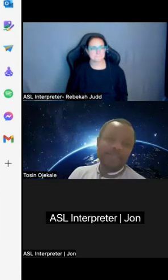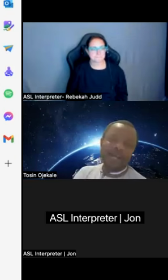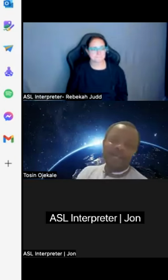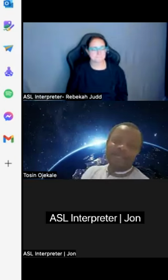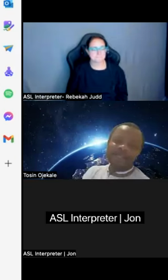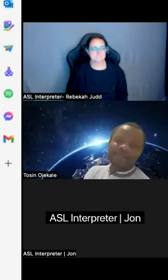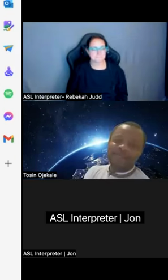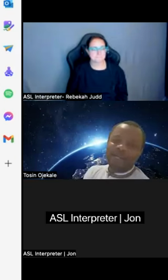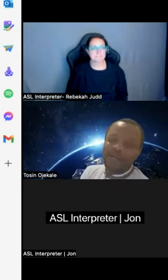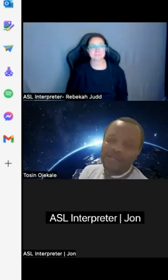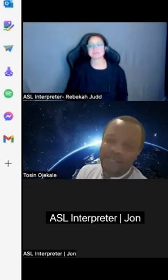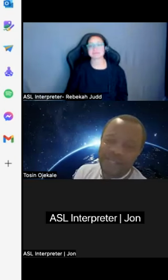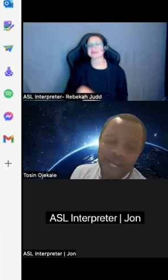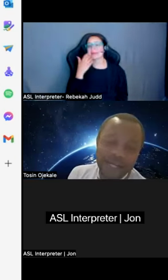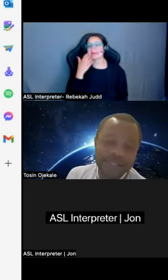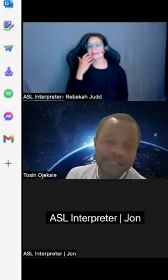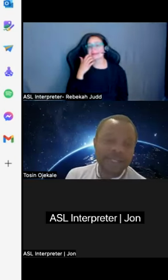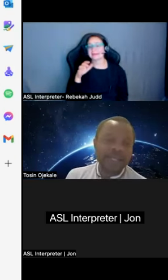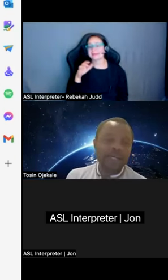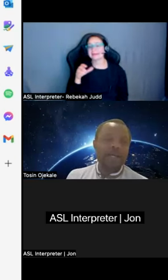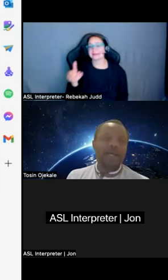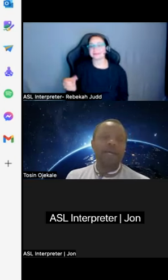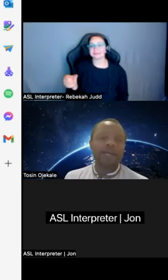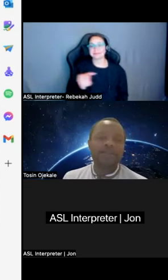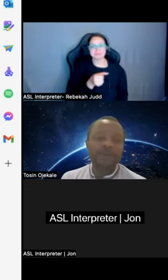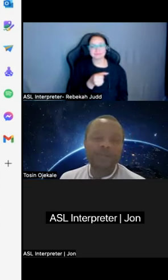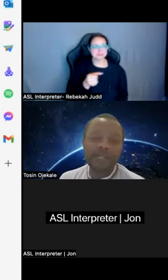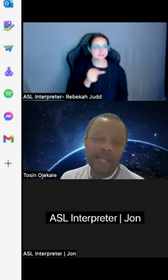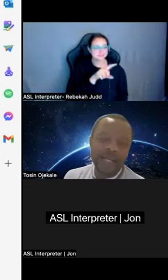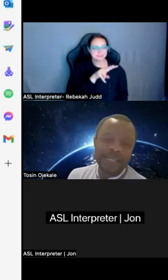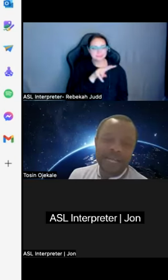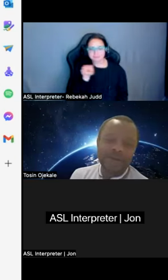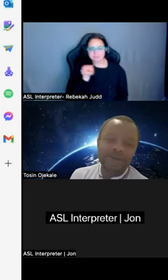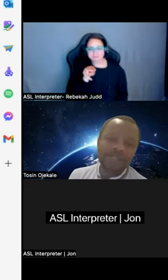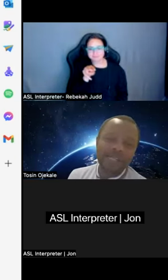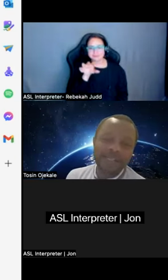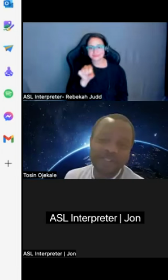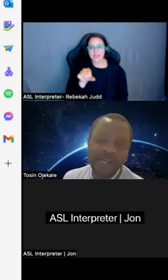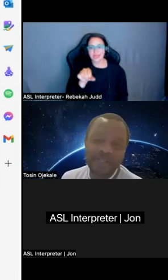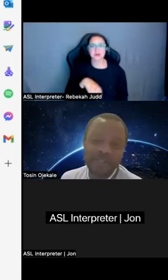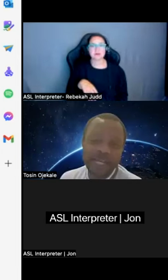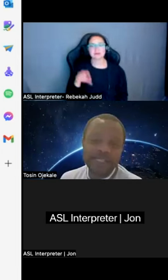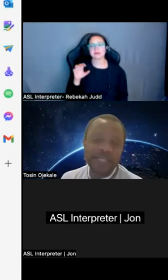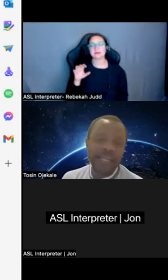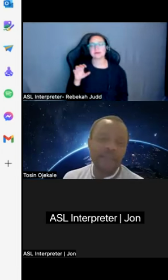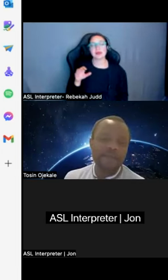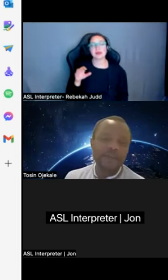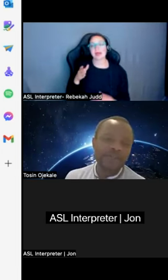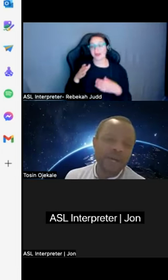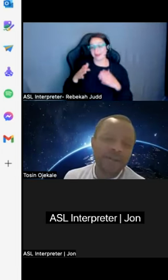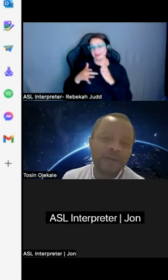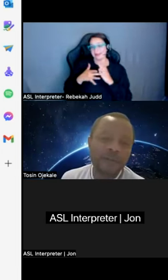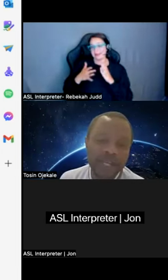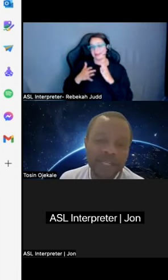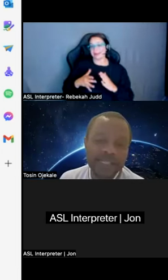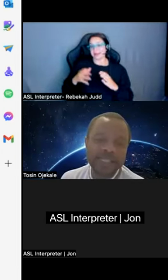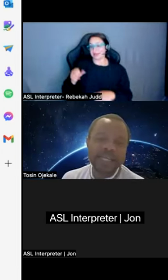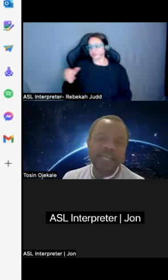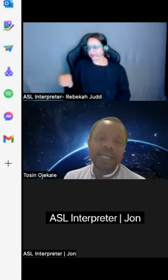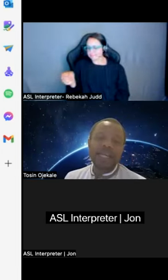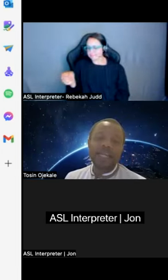Heat scanners, we'll talk about heat scanners. So heat scanners allows technician to get a visual of